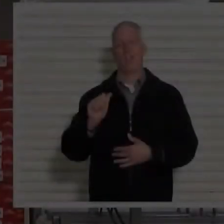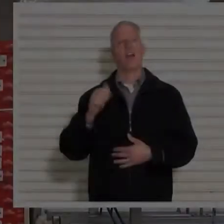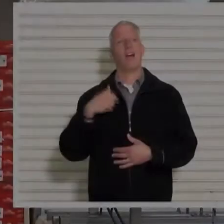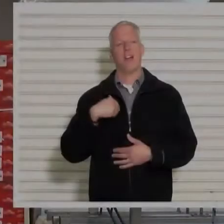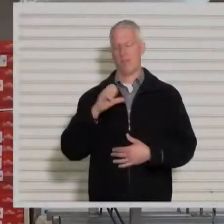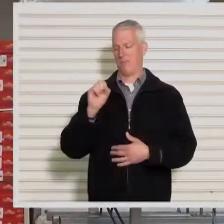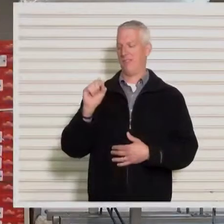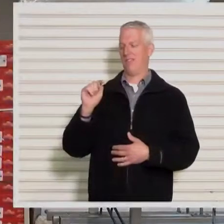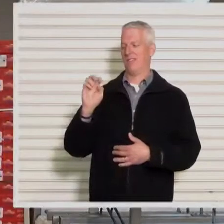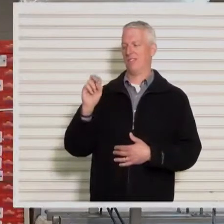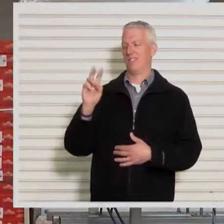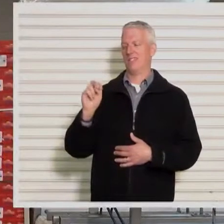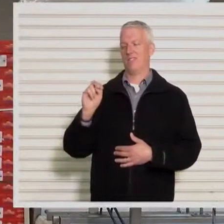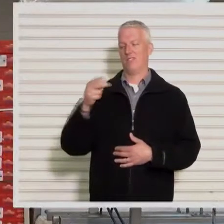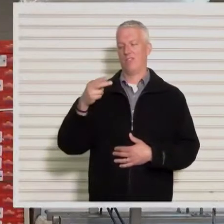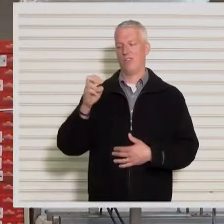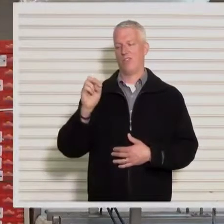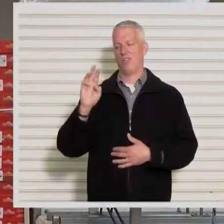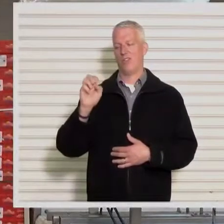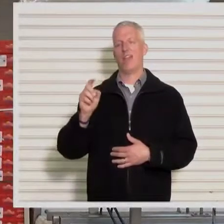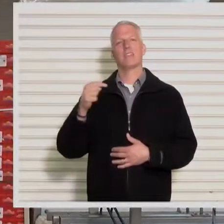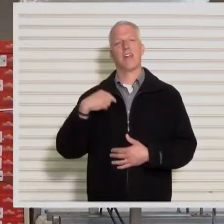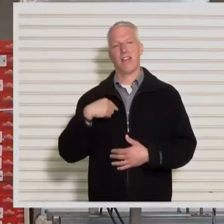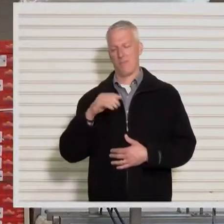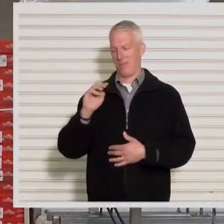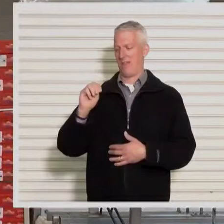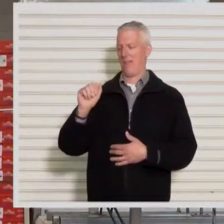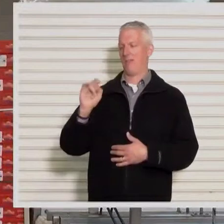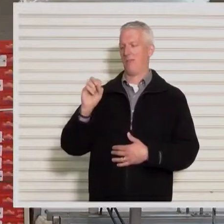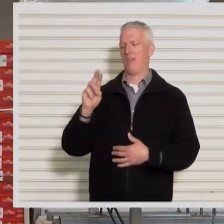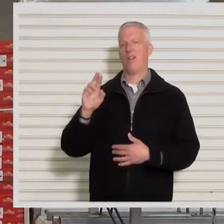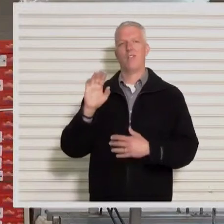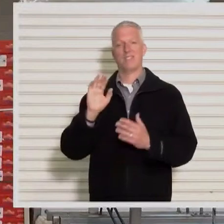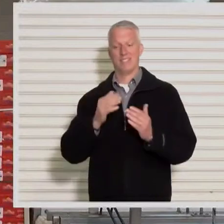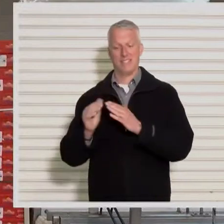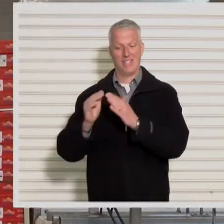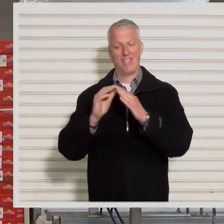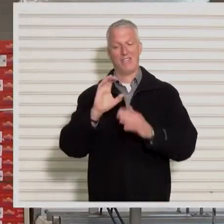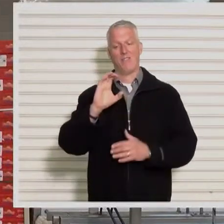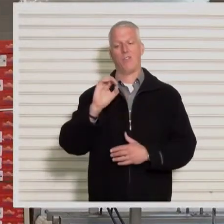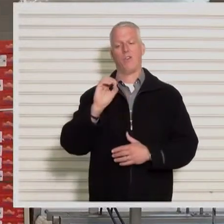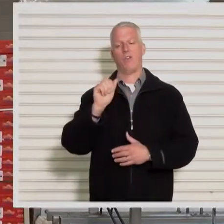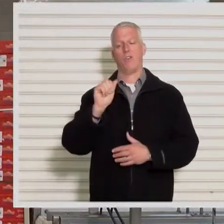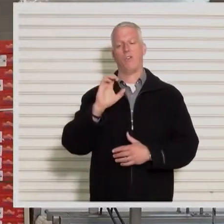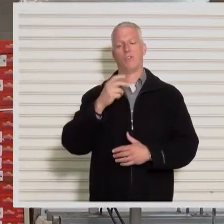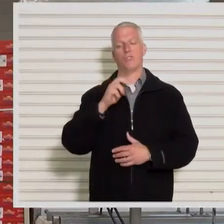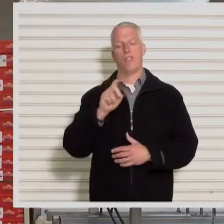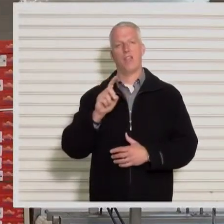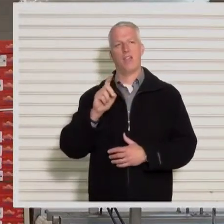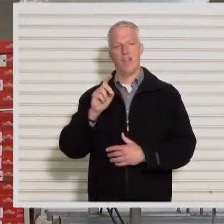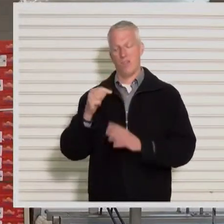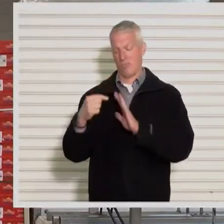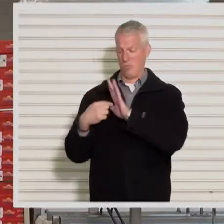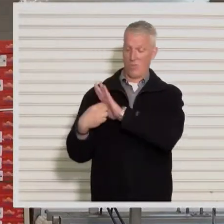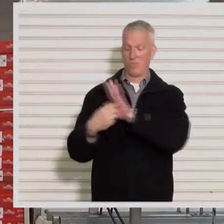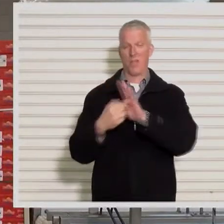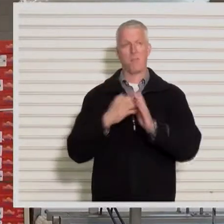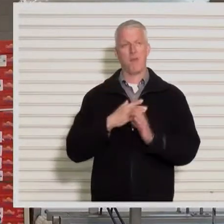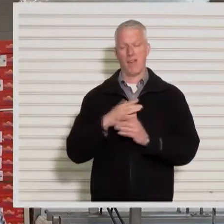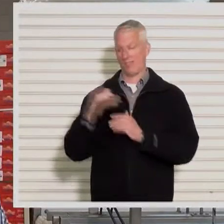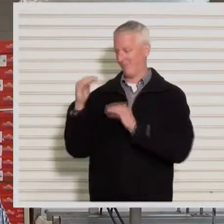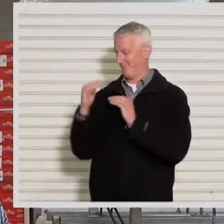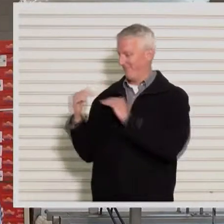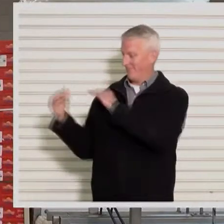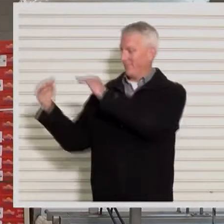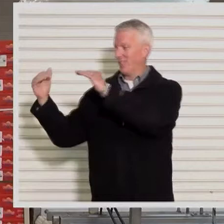And I am the mayor of the city of Coachella, and on behalf of my colleague, Mayor Pro Tem Gonzalez, who